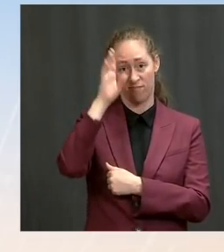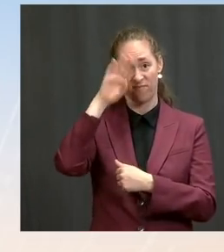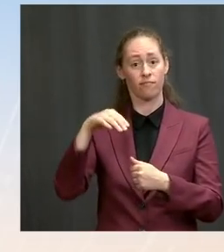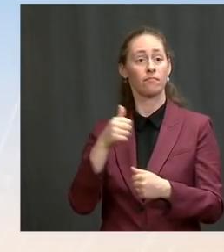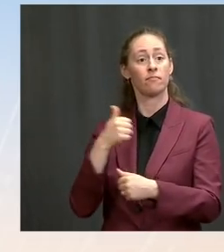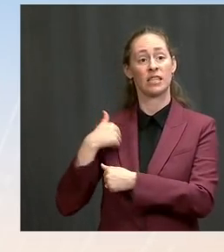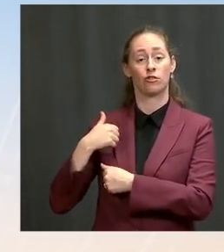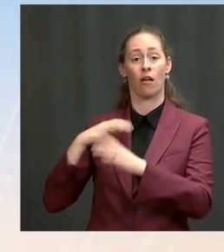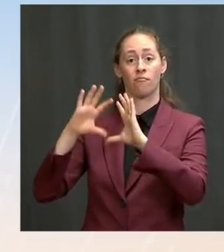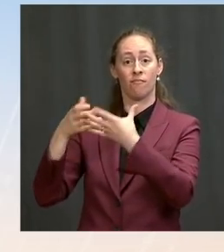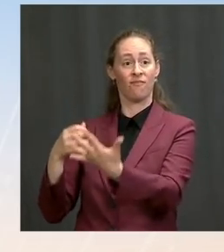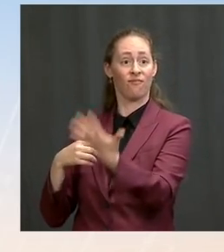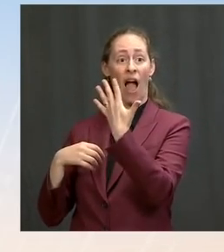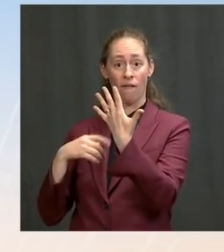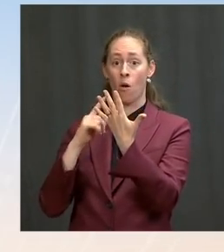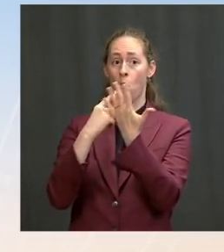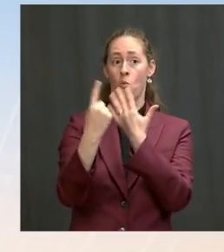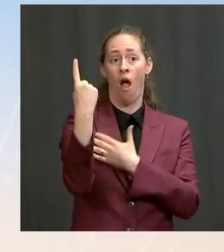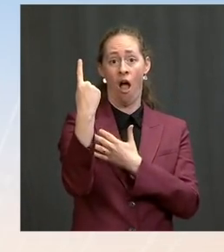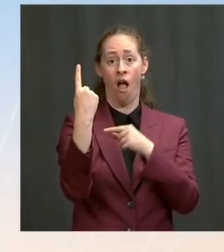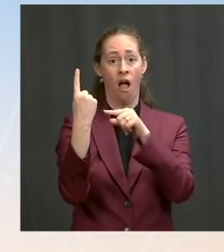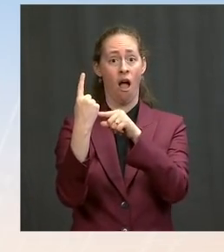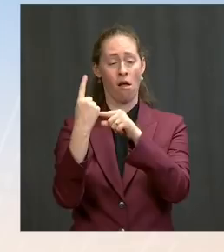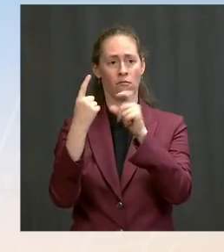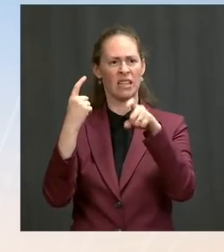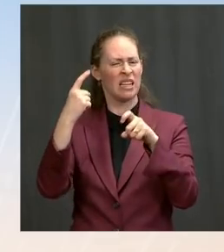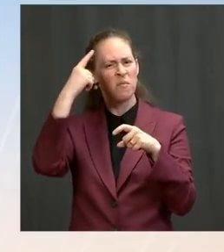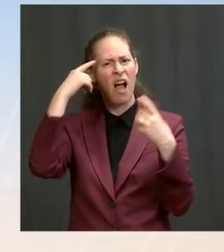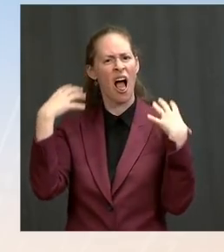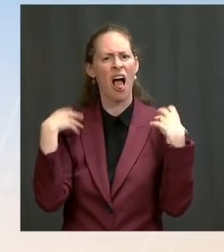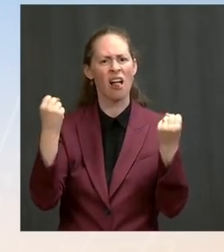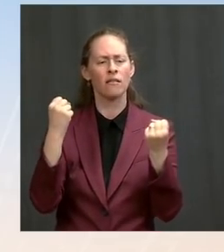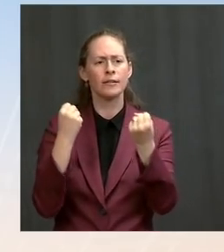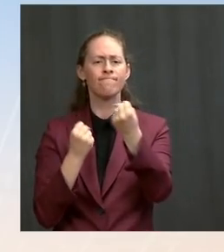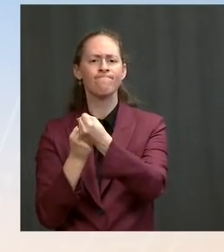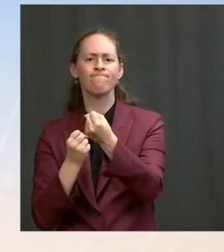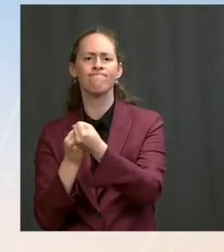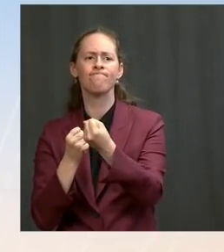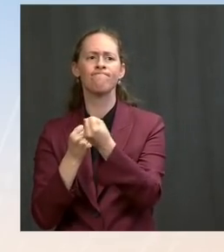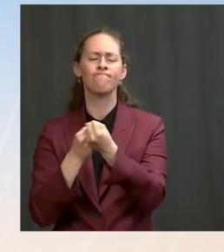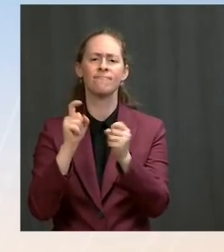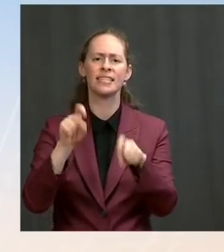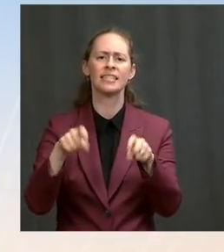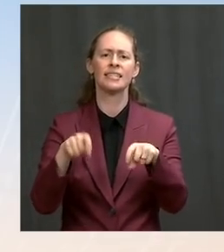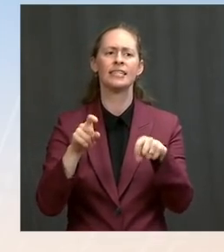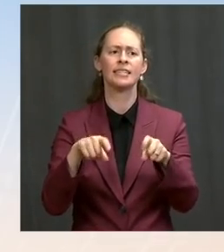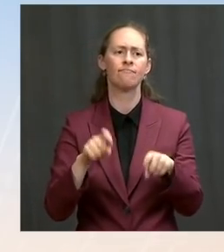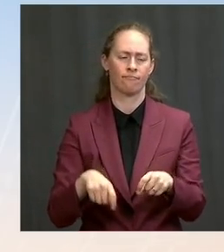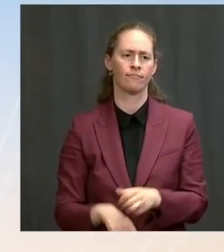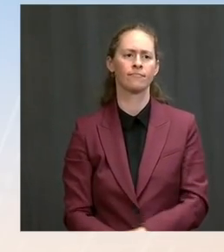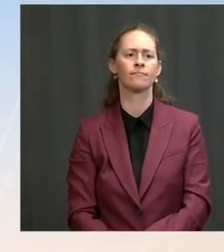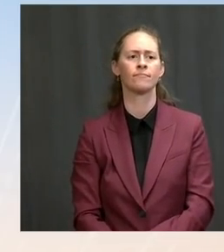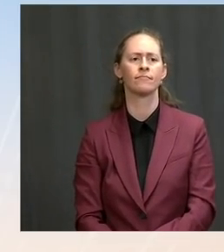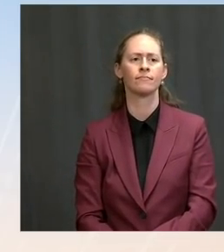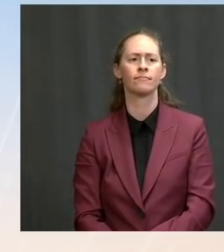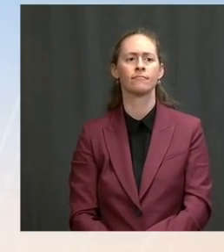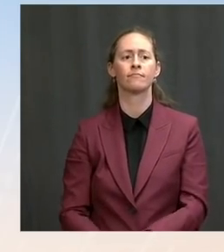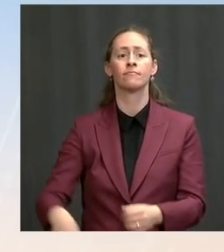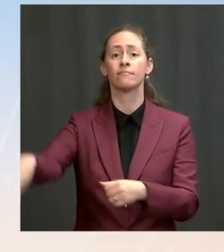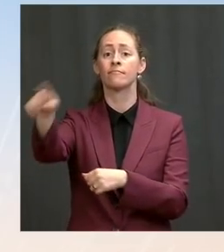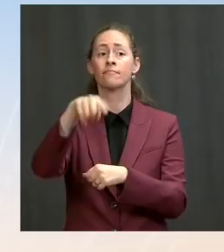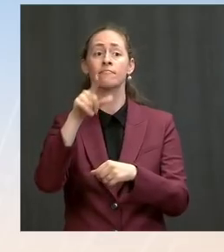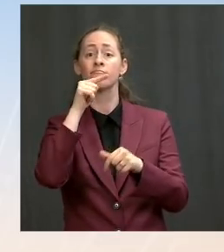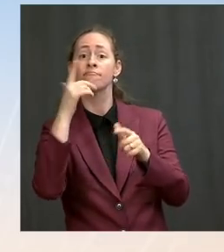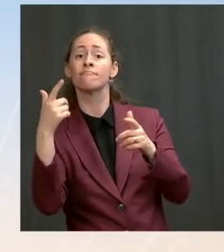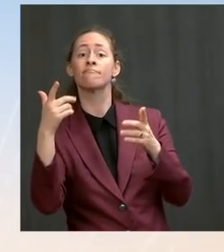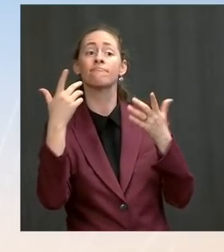mental health support, yet 85% of veterans coming home to rural communities are in areas with a shortage of professional support. As the president